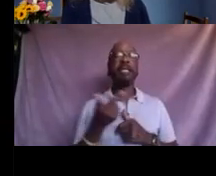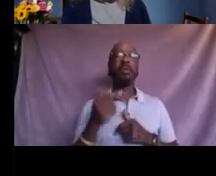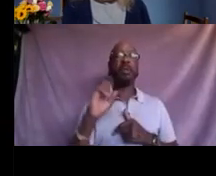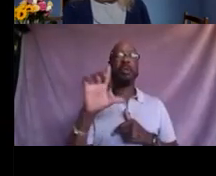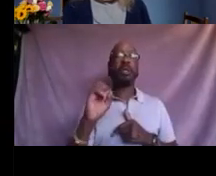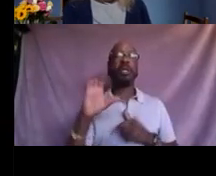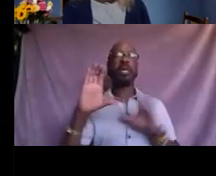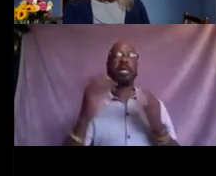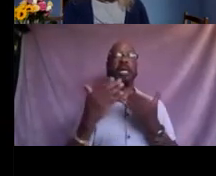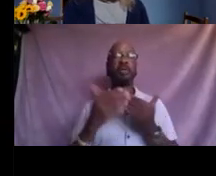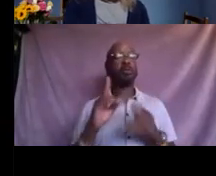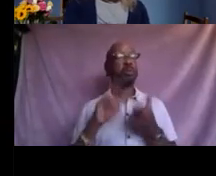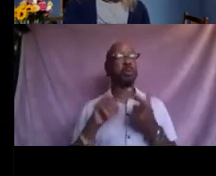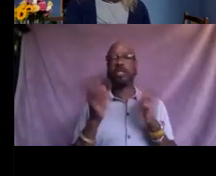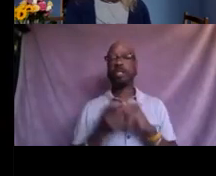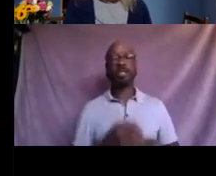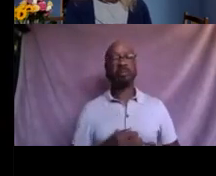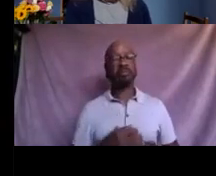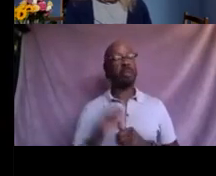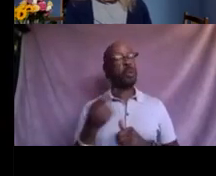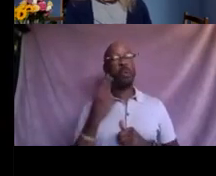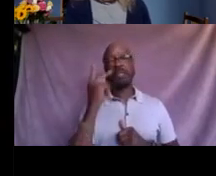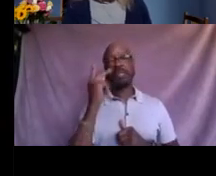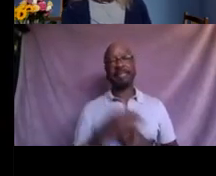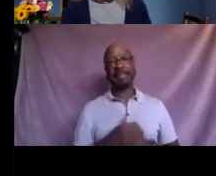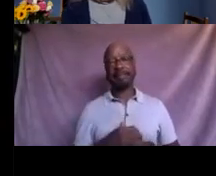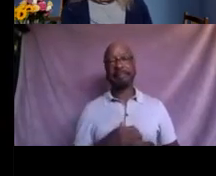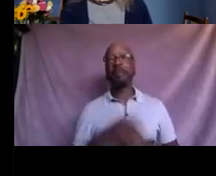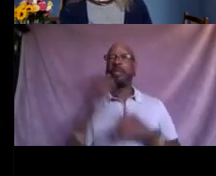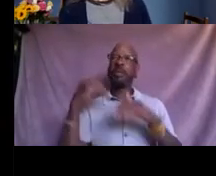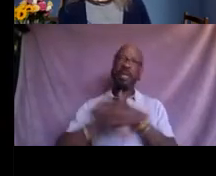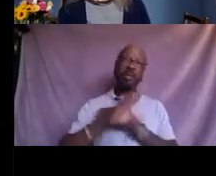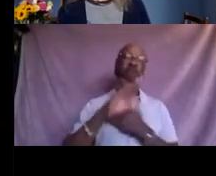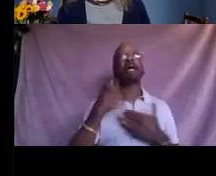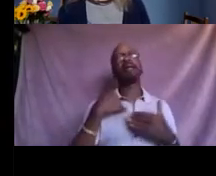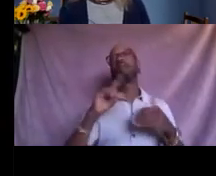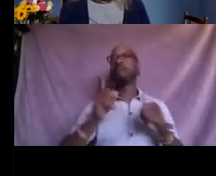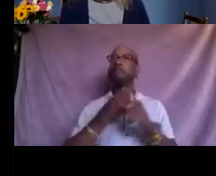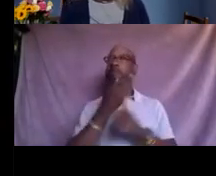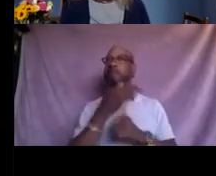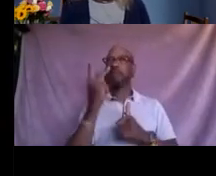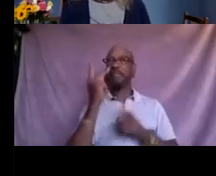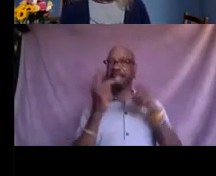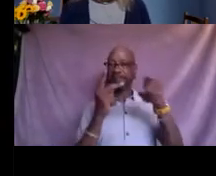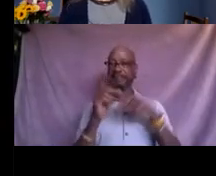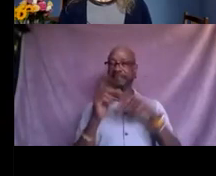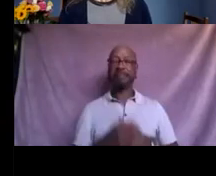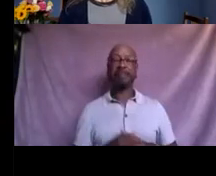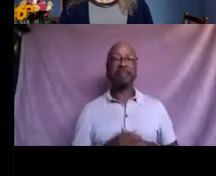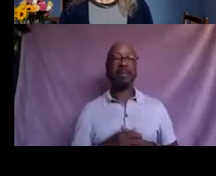You can't change that. That's always where people are put in first when they go to a classroom. And so this upcoming box is always on the stream, which is pretty